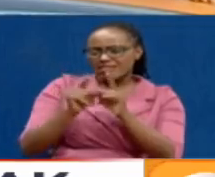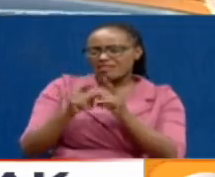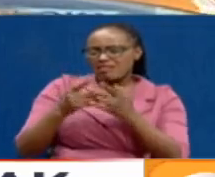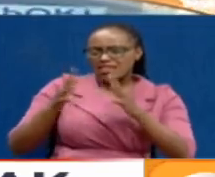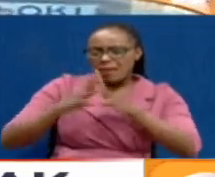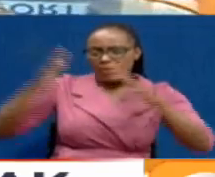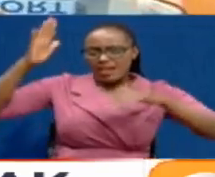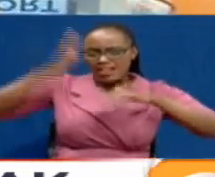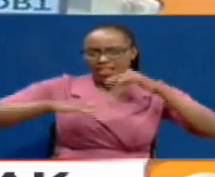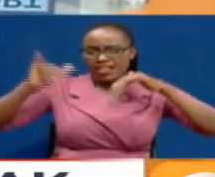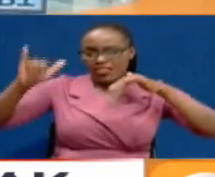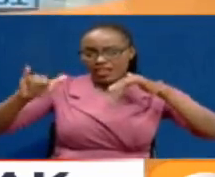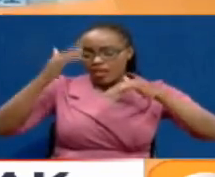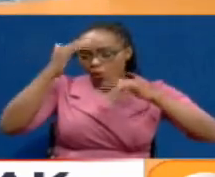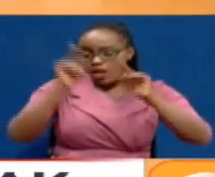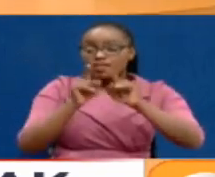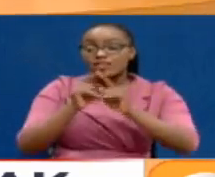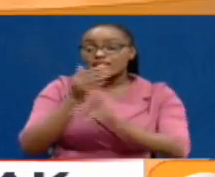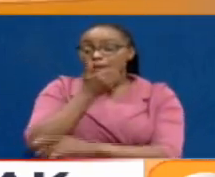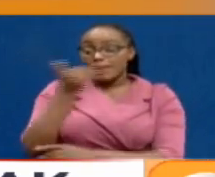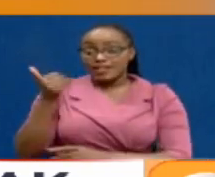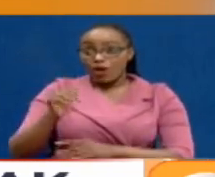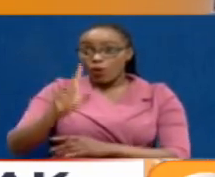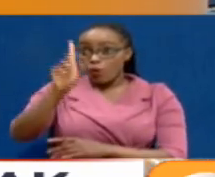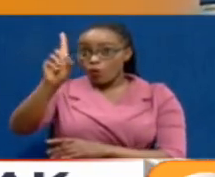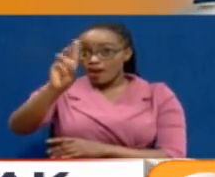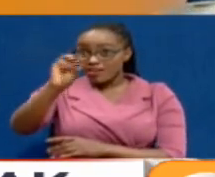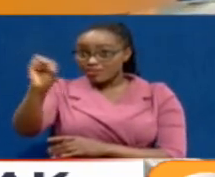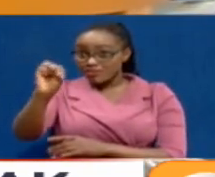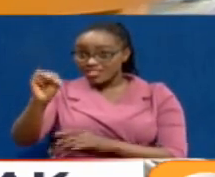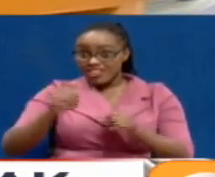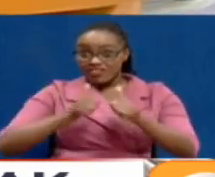than that, but yeah, caution is better.